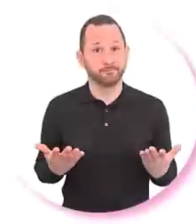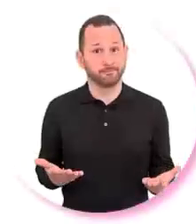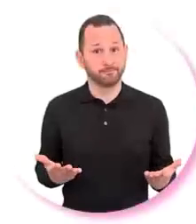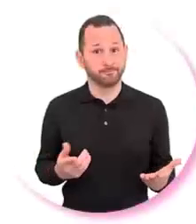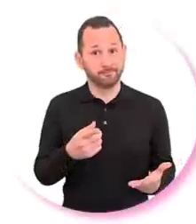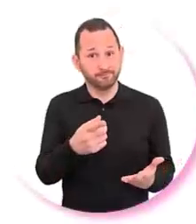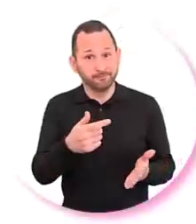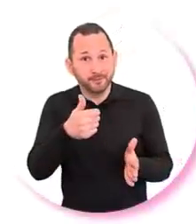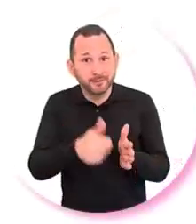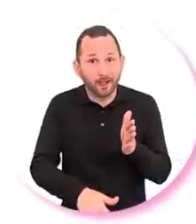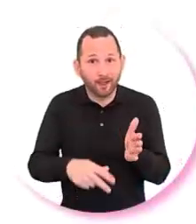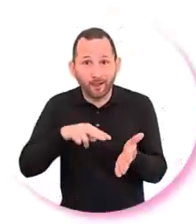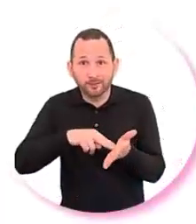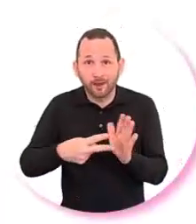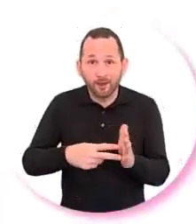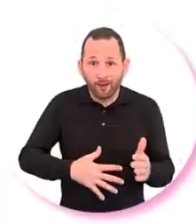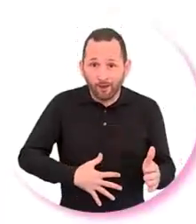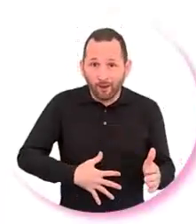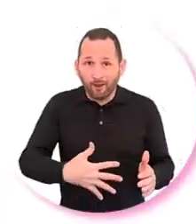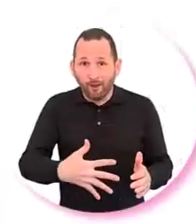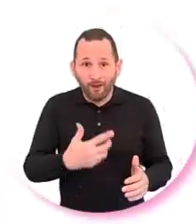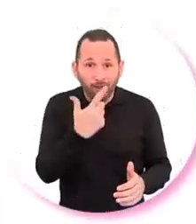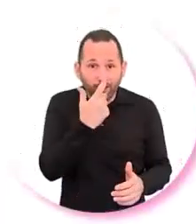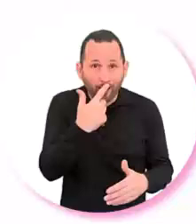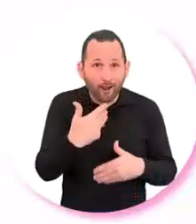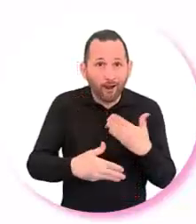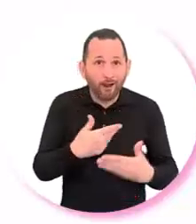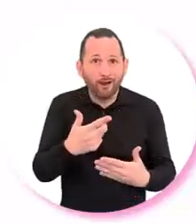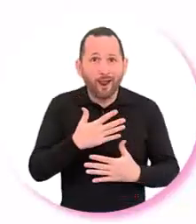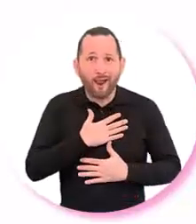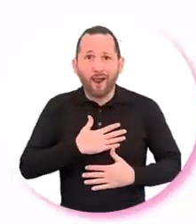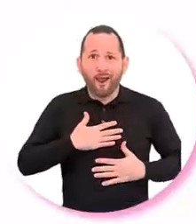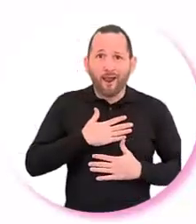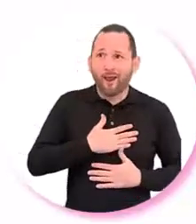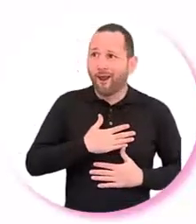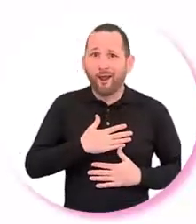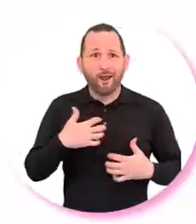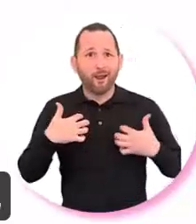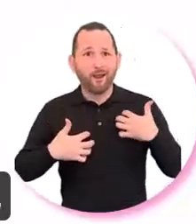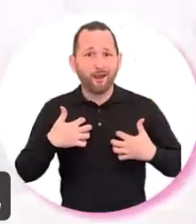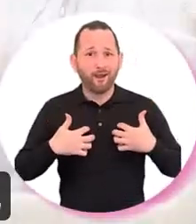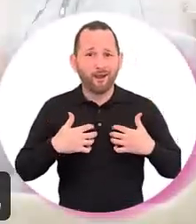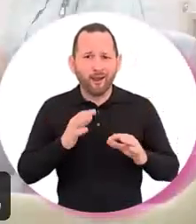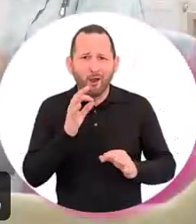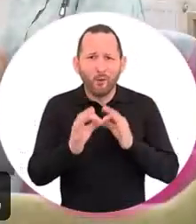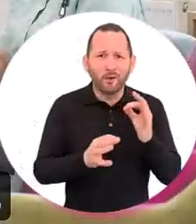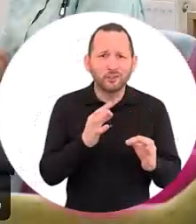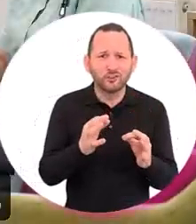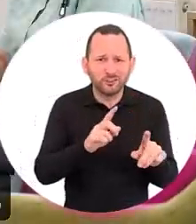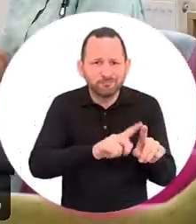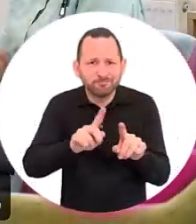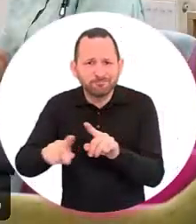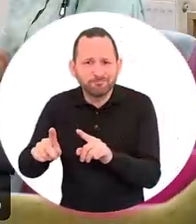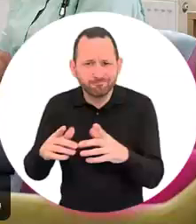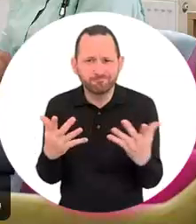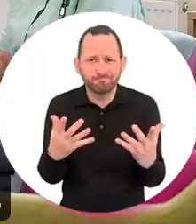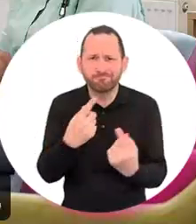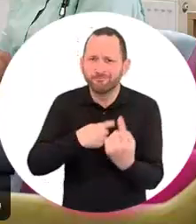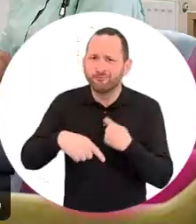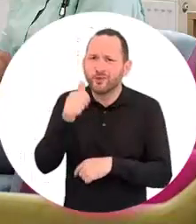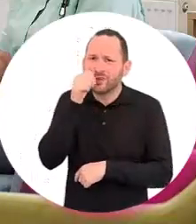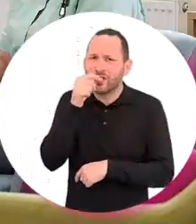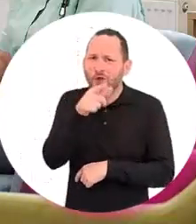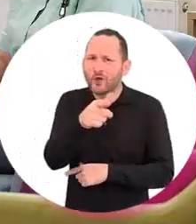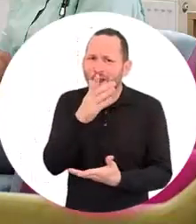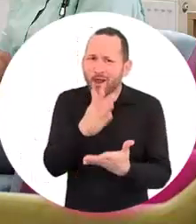Starting your fertility treatment is filled with hope, questions, and perhaps a mix of emotions. We understand that this journey is